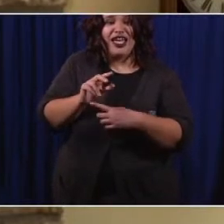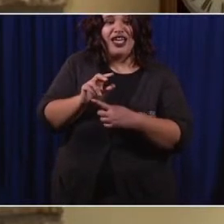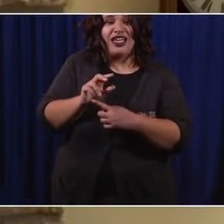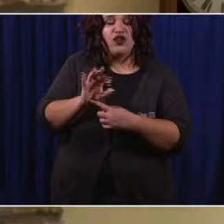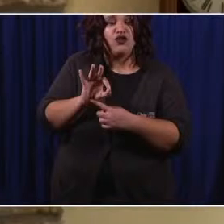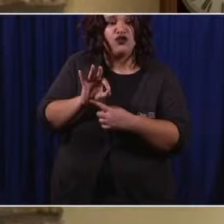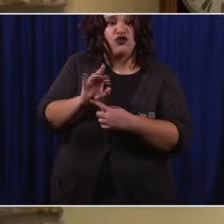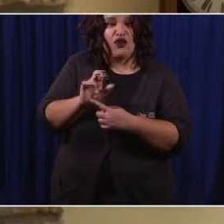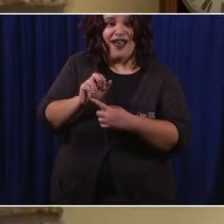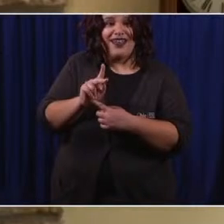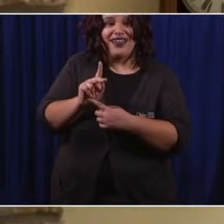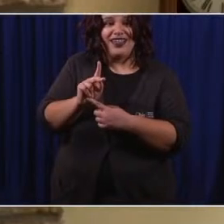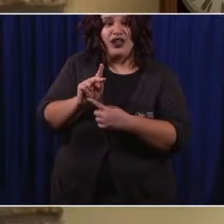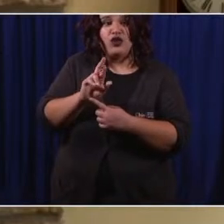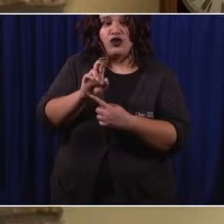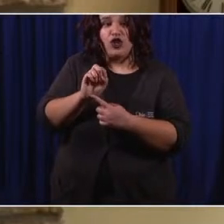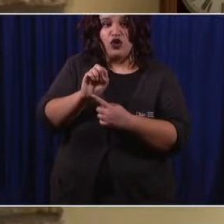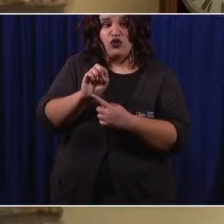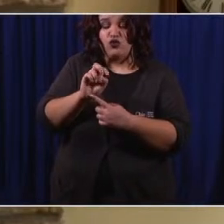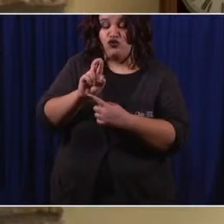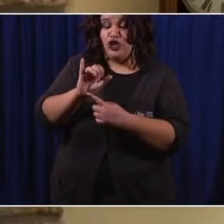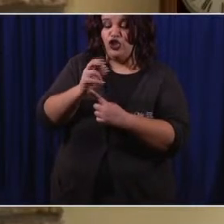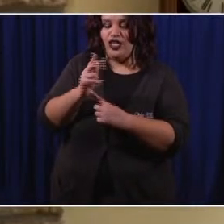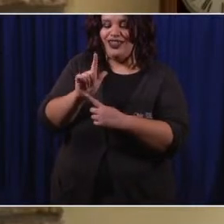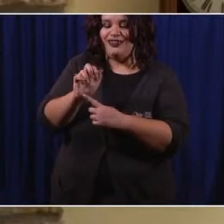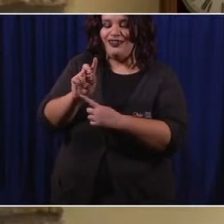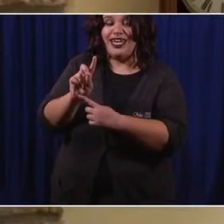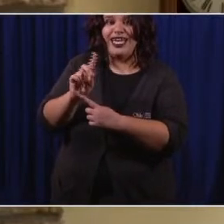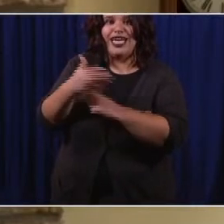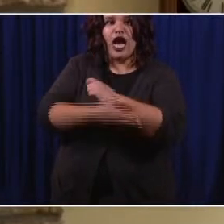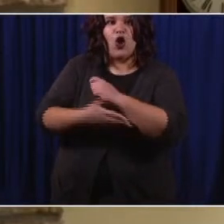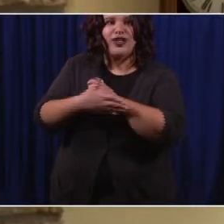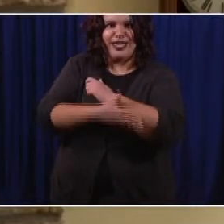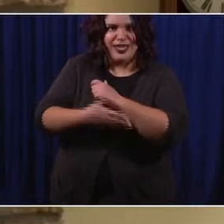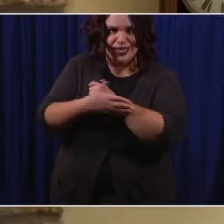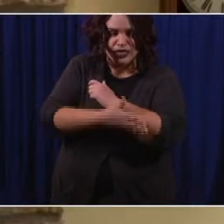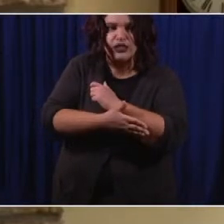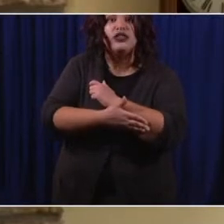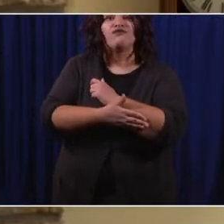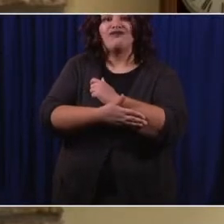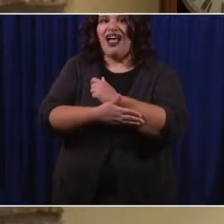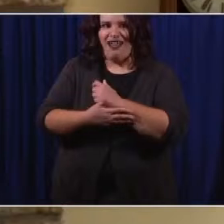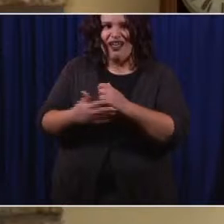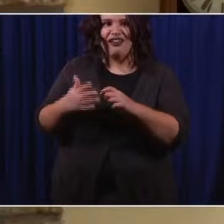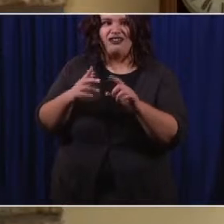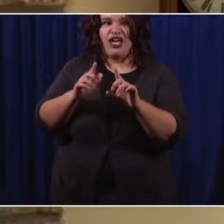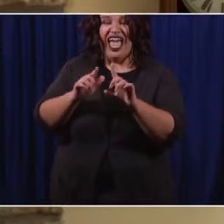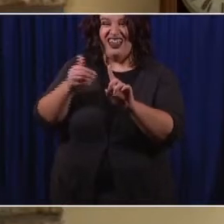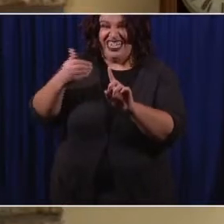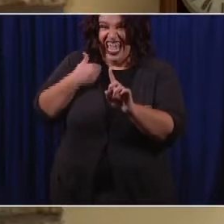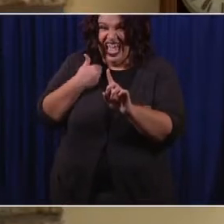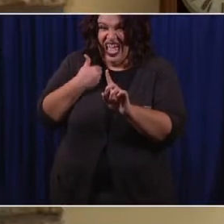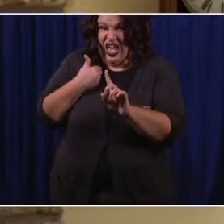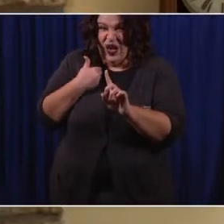public health advisory system. And that's based at least in part on outbreaks in the 2 state prisons here. What exactly